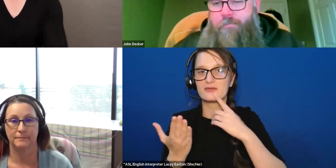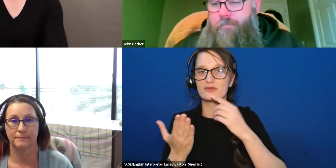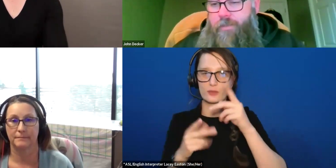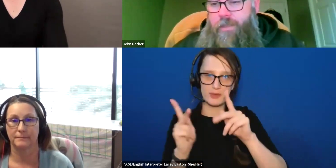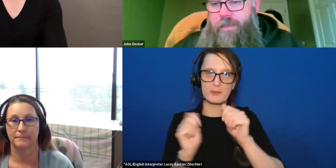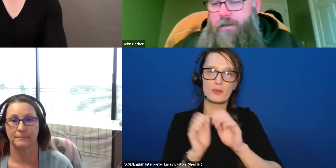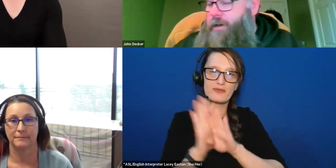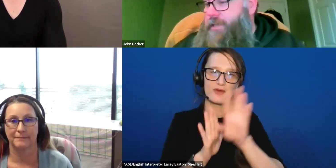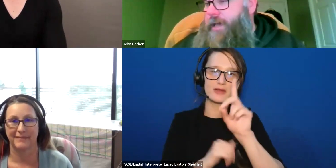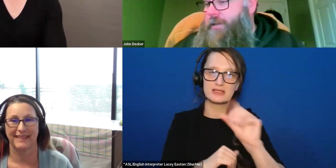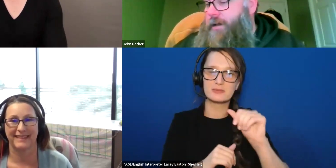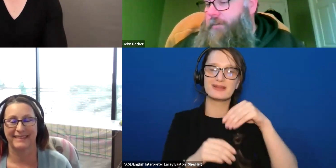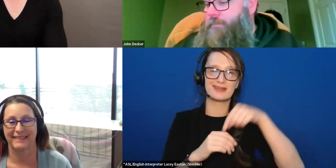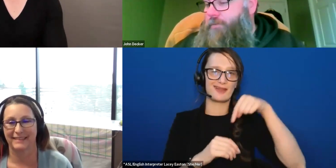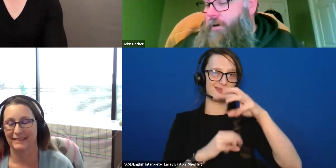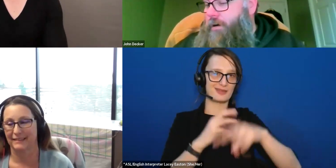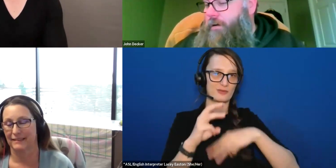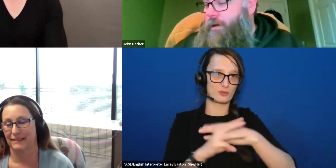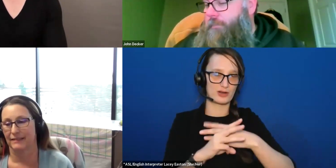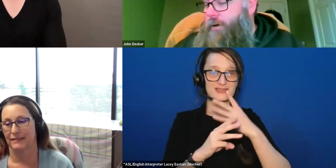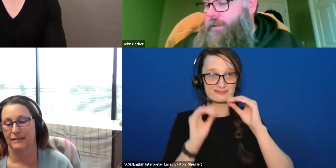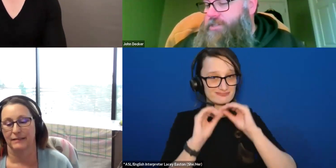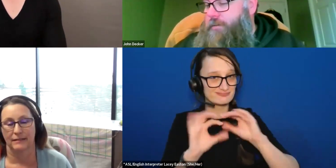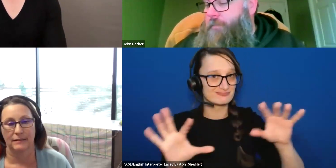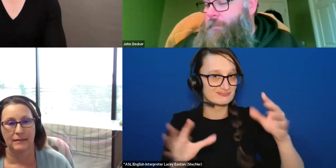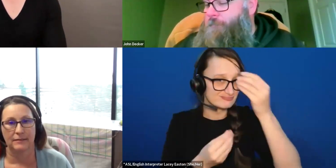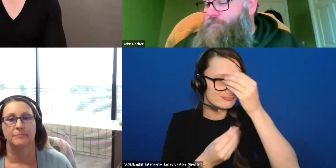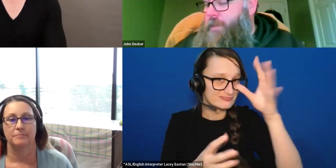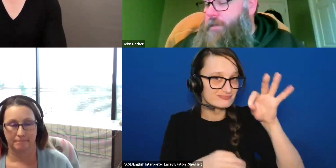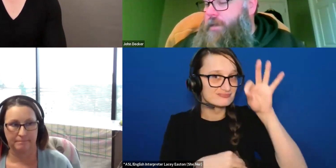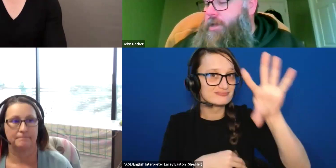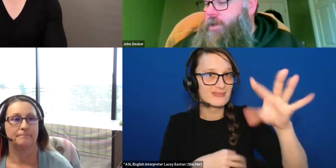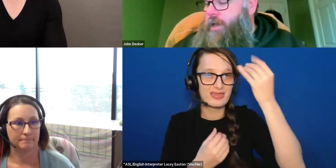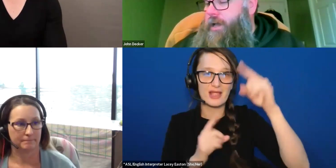please. Be thinking about that for our population.